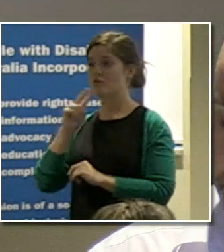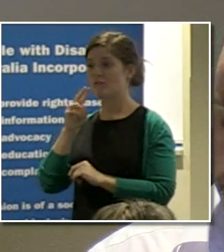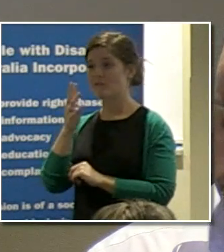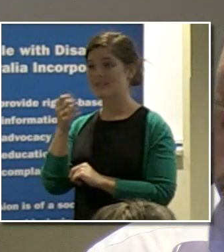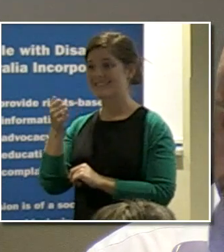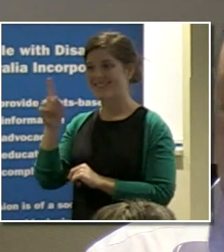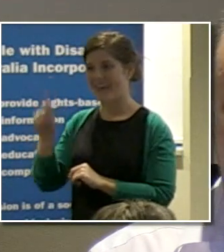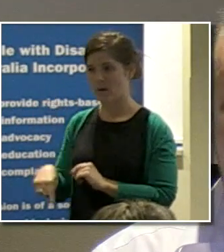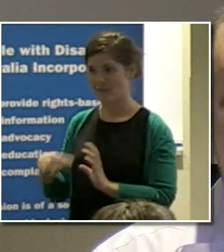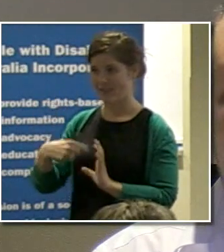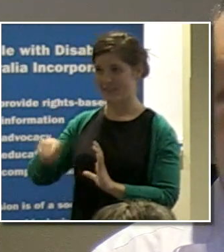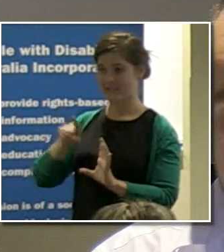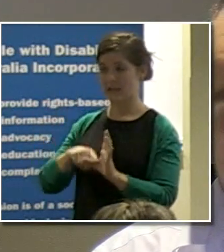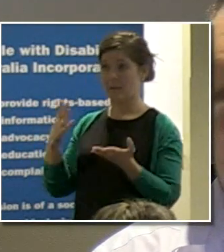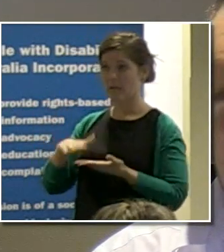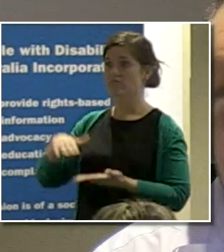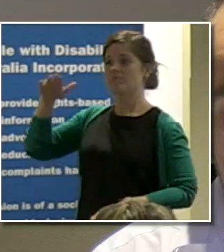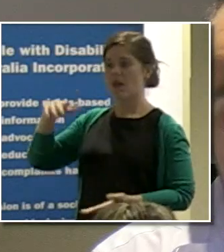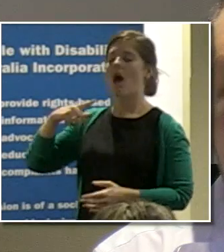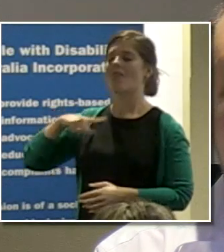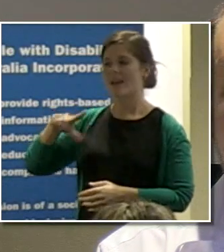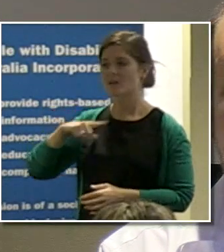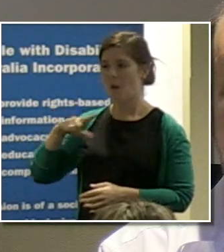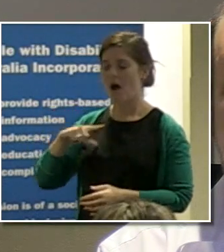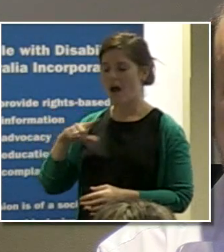$246,000 this year, which is the reason why we ended up